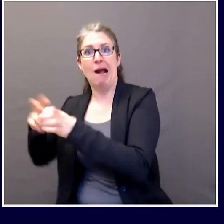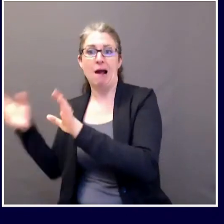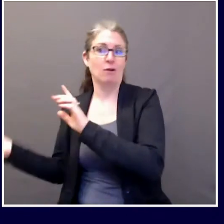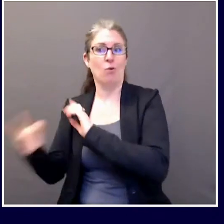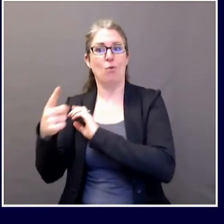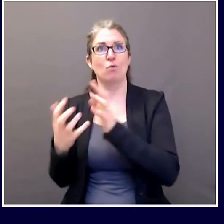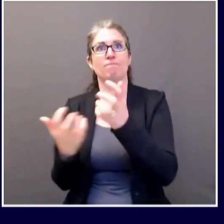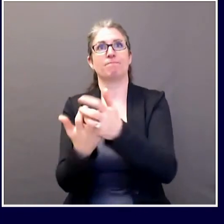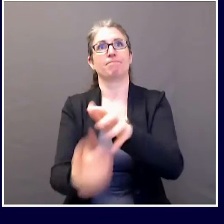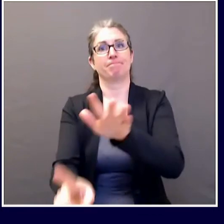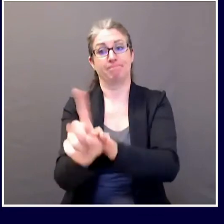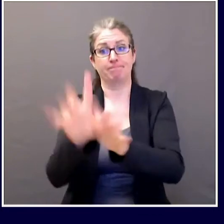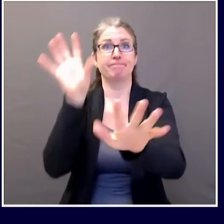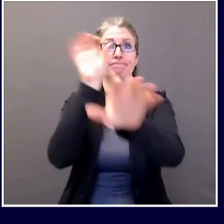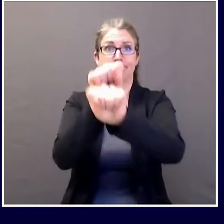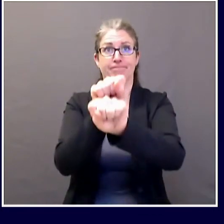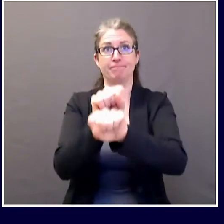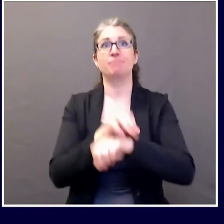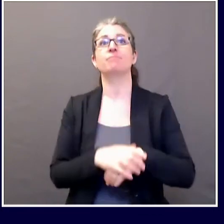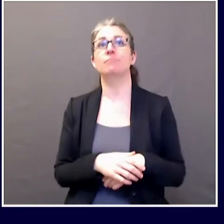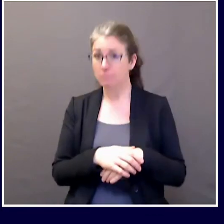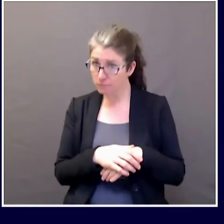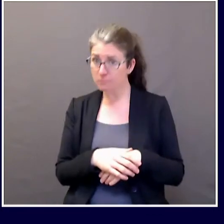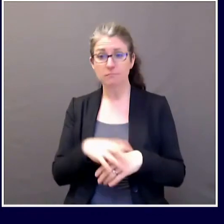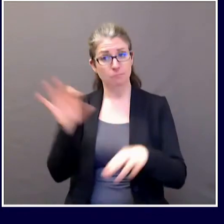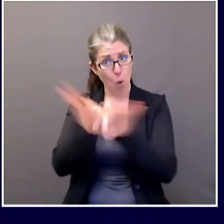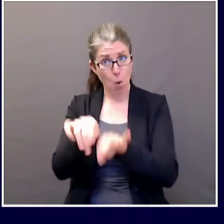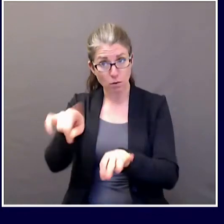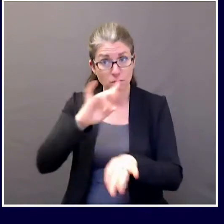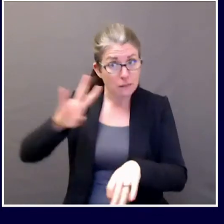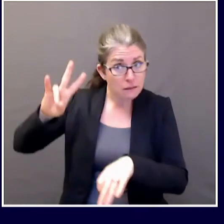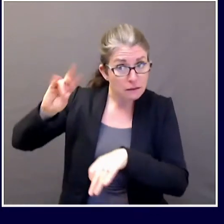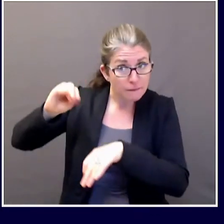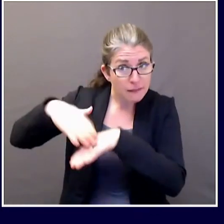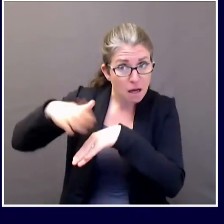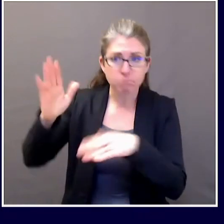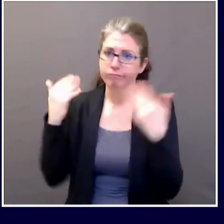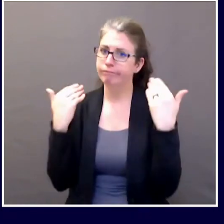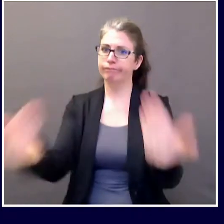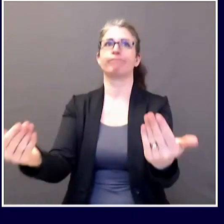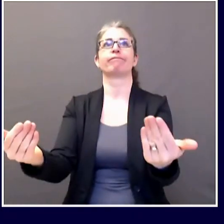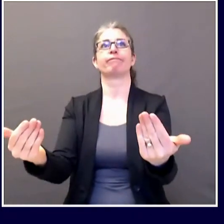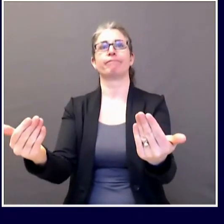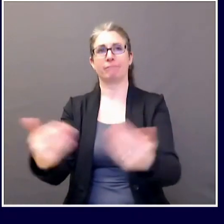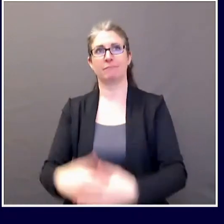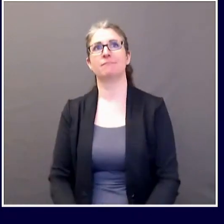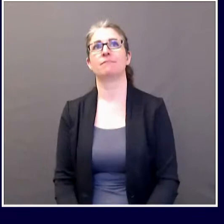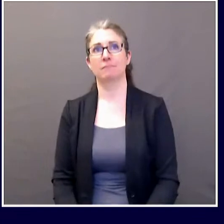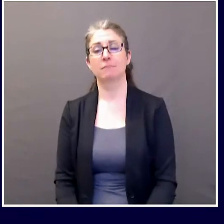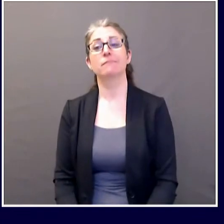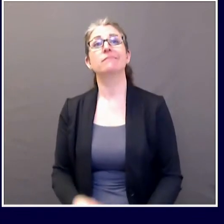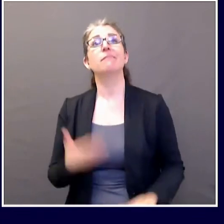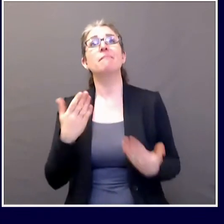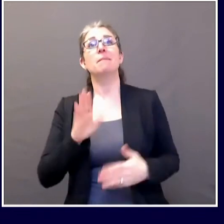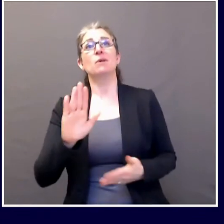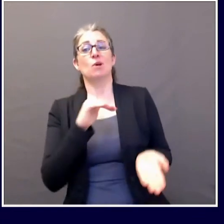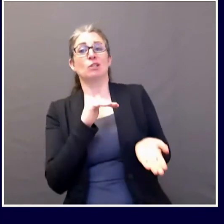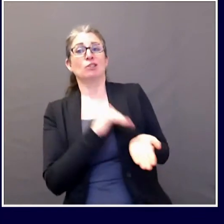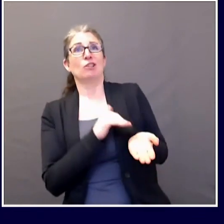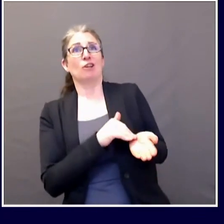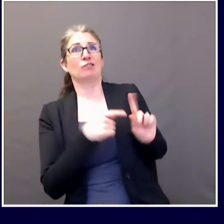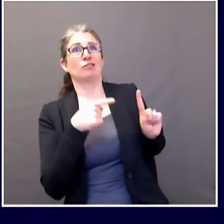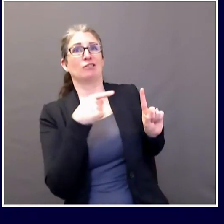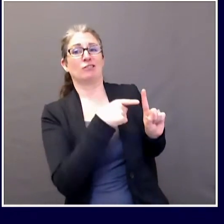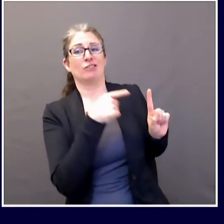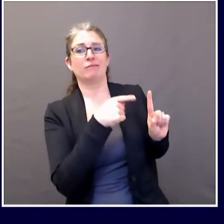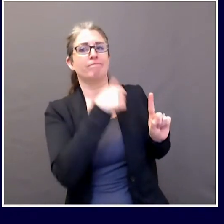to be a patient of Northern Light Healthcare in order to be vaccinated at the Cross Insurance Center in Bangor. The